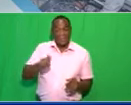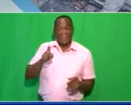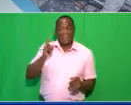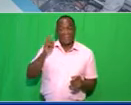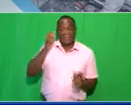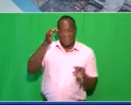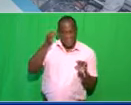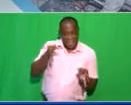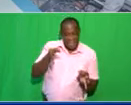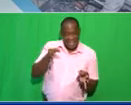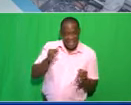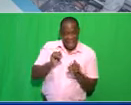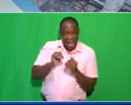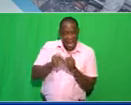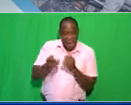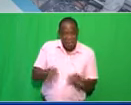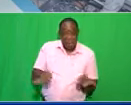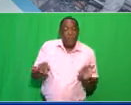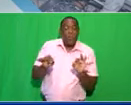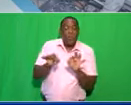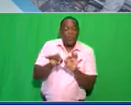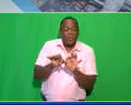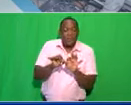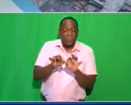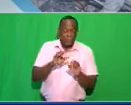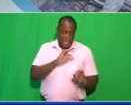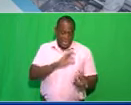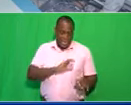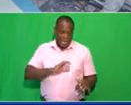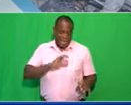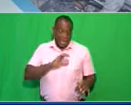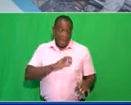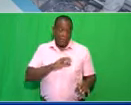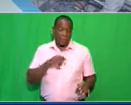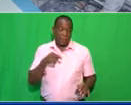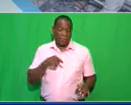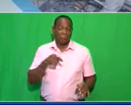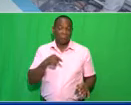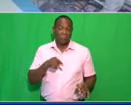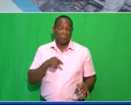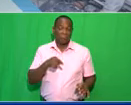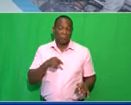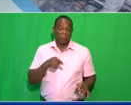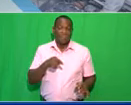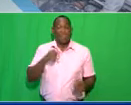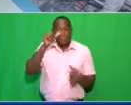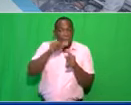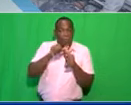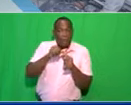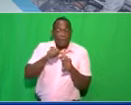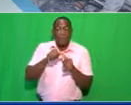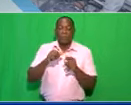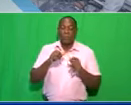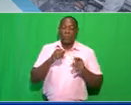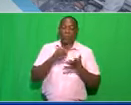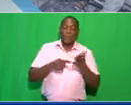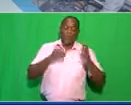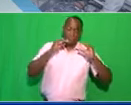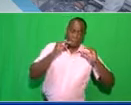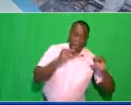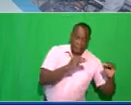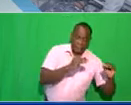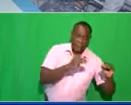to be. Because what gets, you know, assessed gets taught. And if we examine